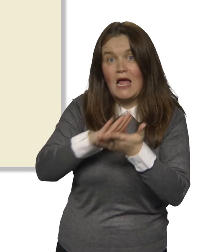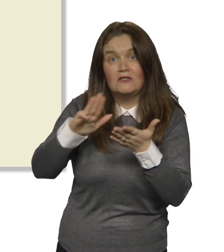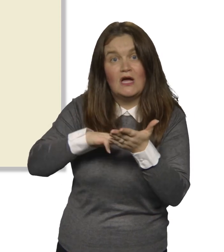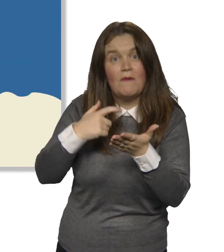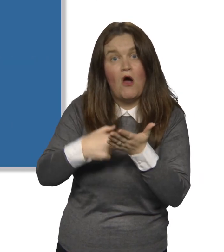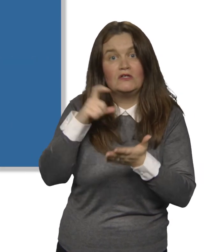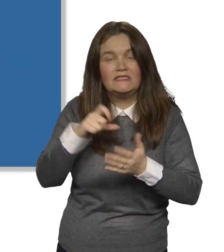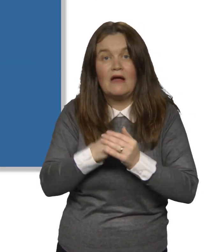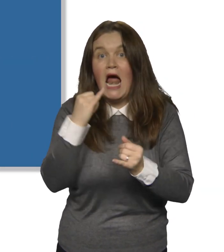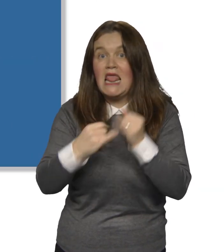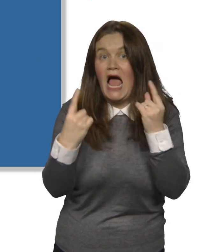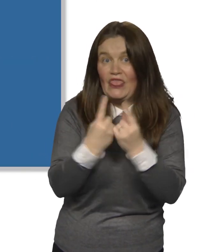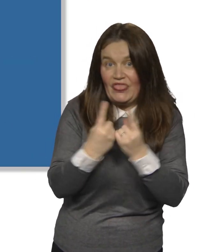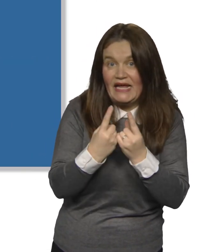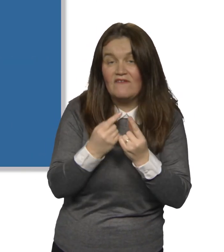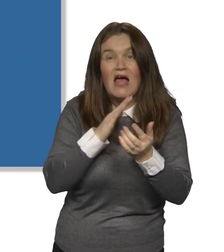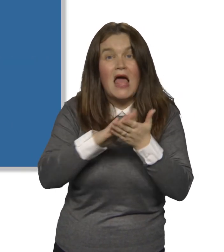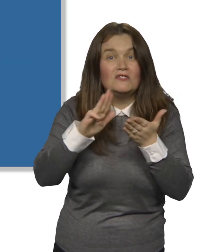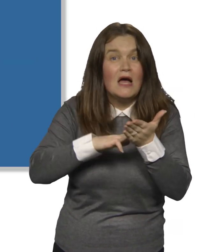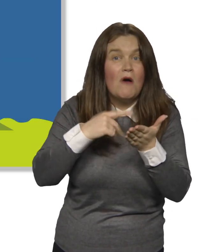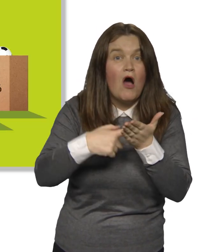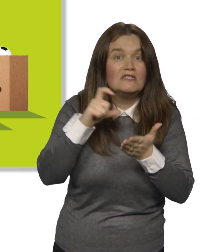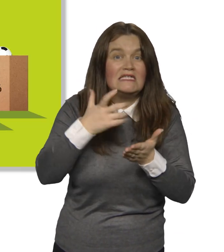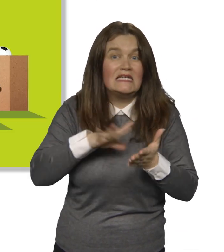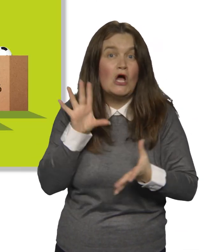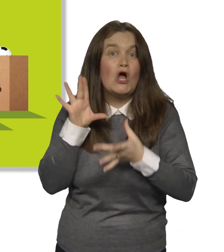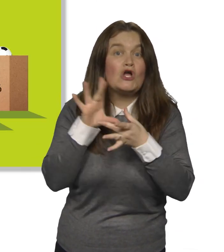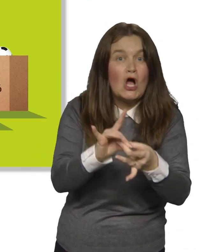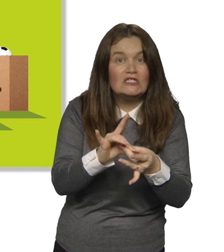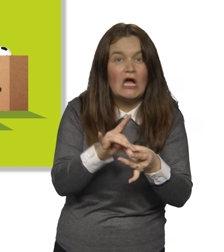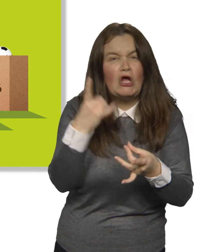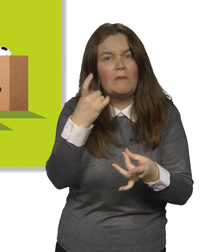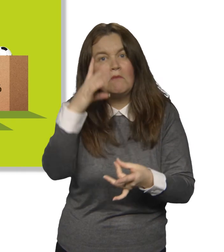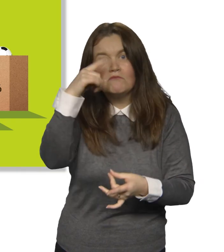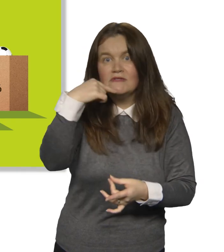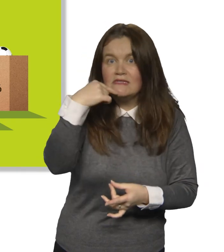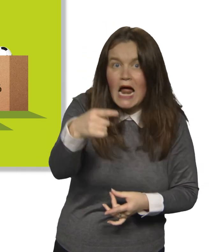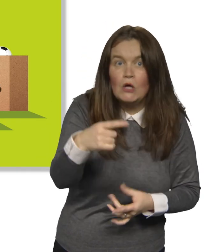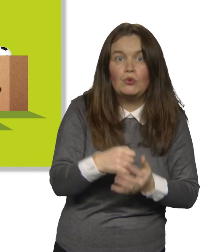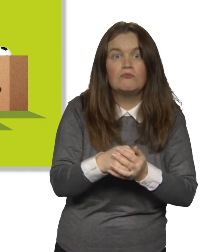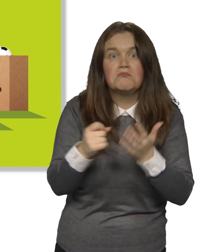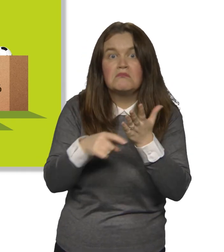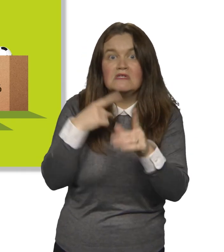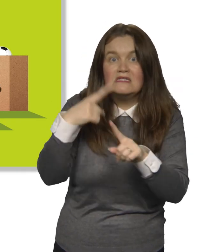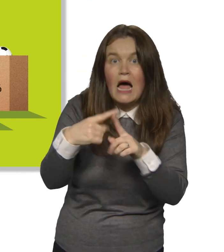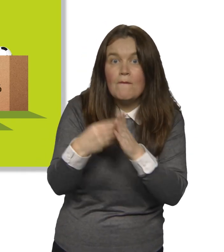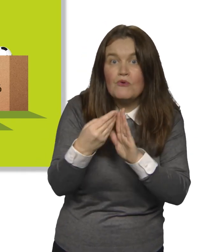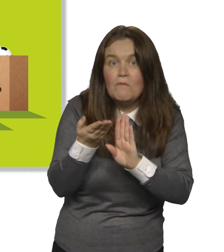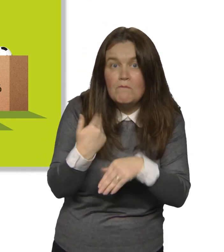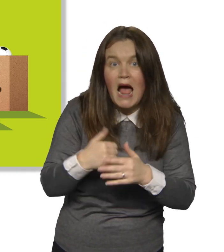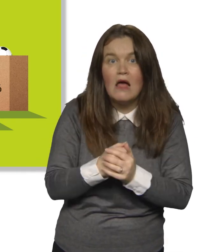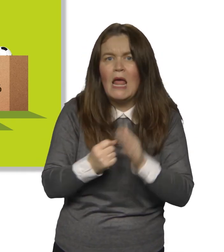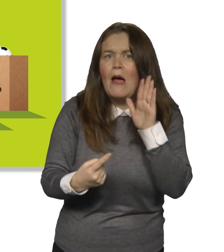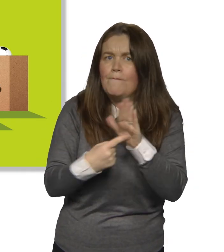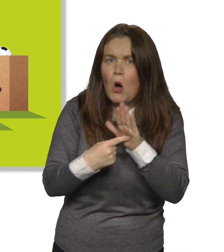Oh, and one last thing. If HMRC needs to contact you, and that could be to let you know about a tax refund.